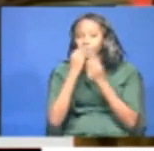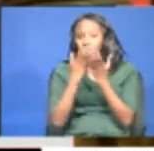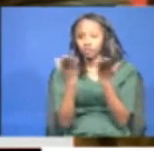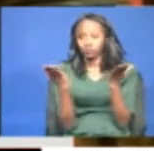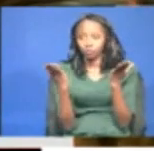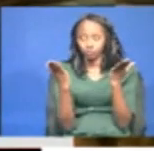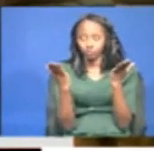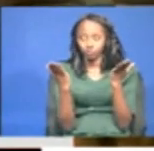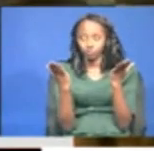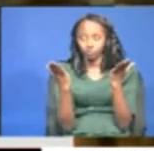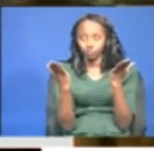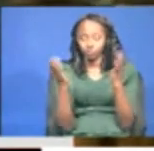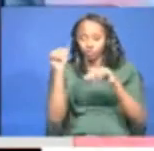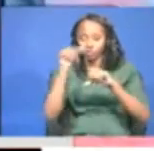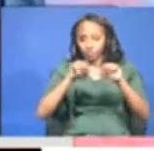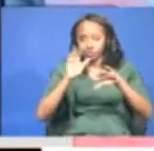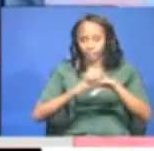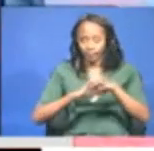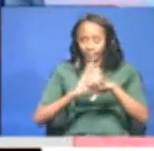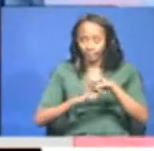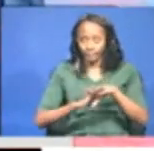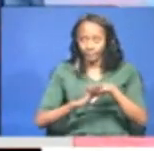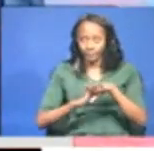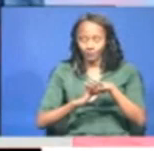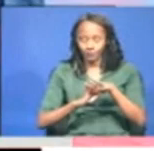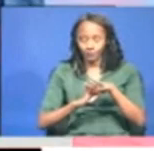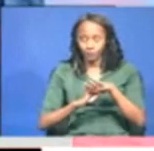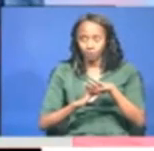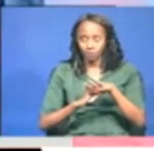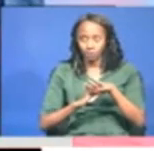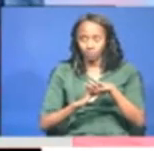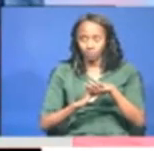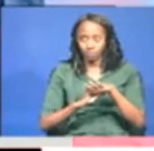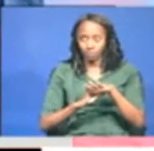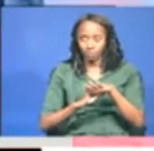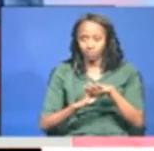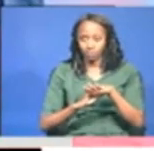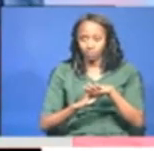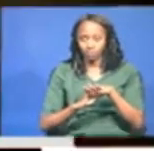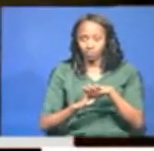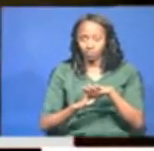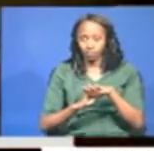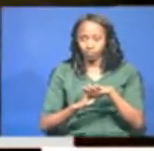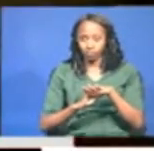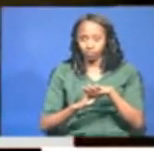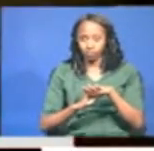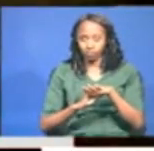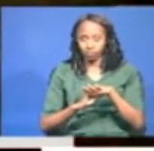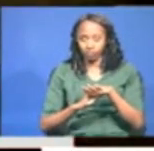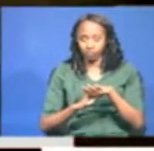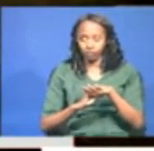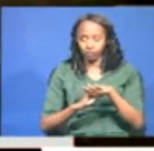Na mwike wega. Na adwa itu mwrega. Na mwrea fata. Na mwrea goro.